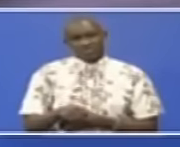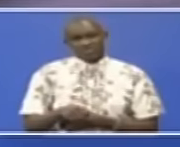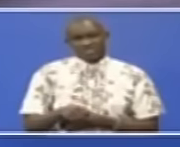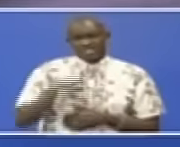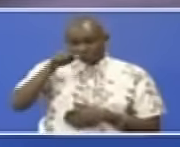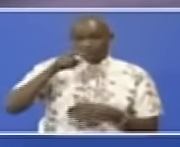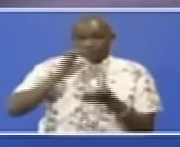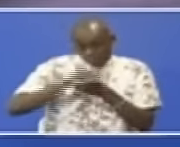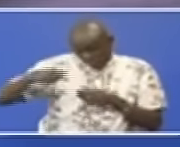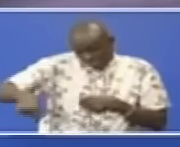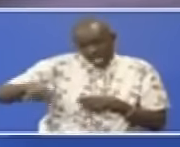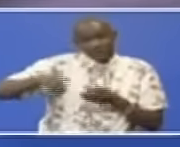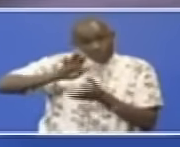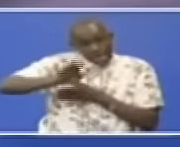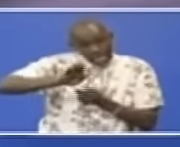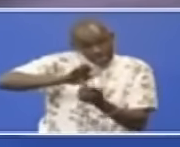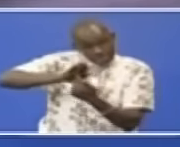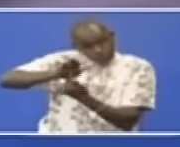Kaingilia huko chini.